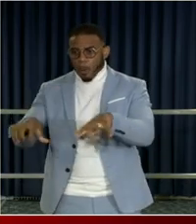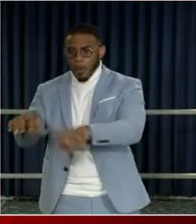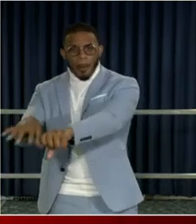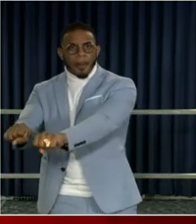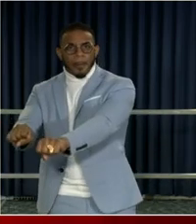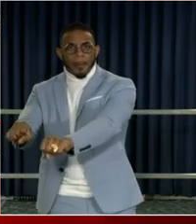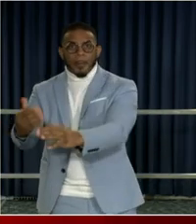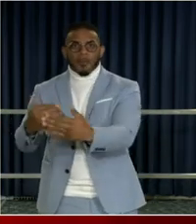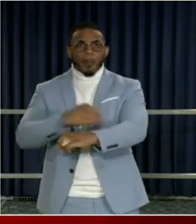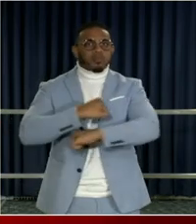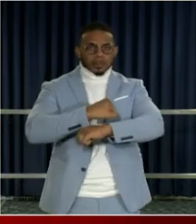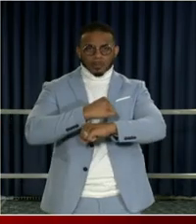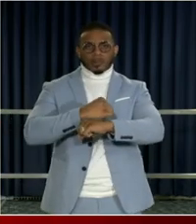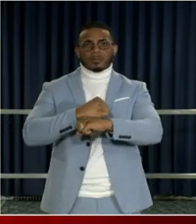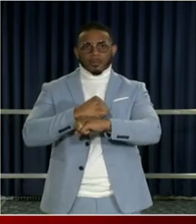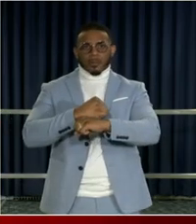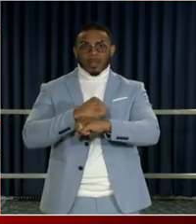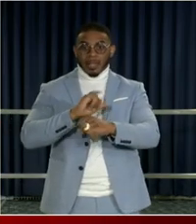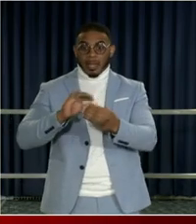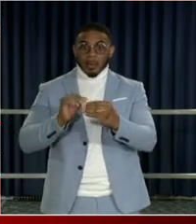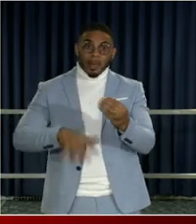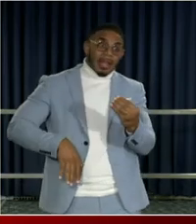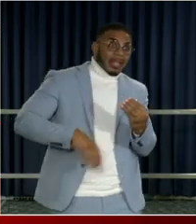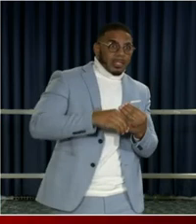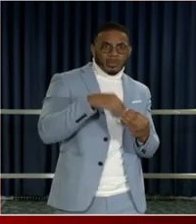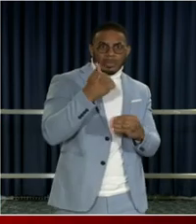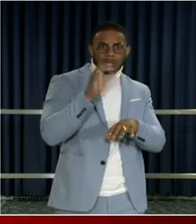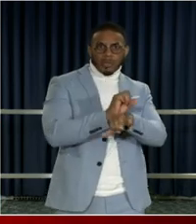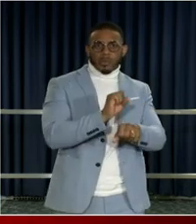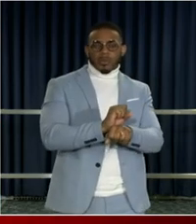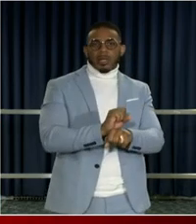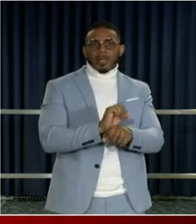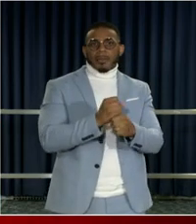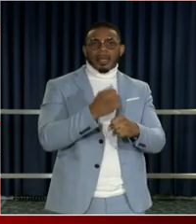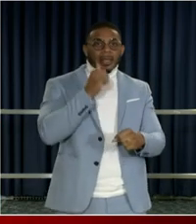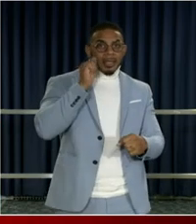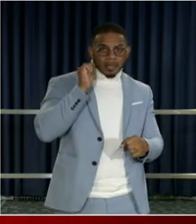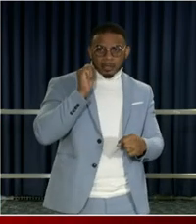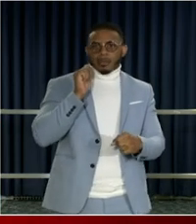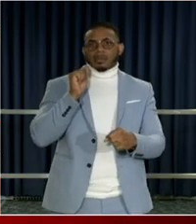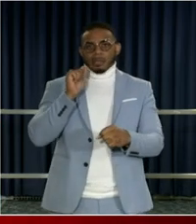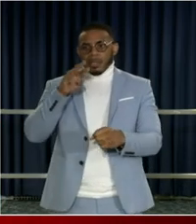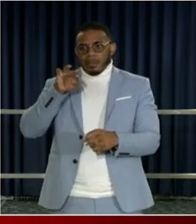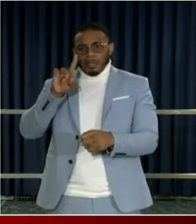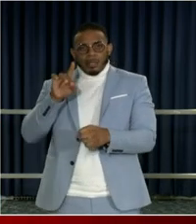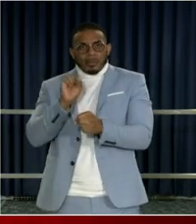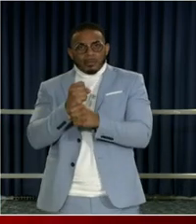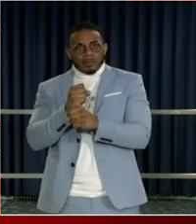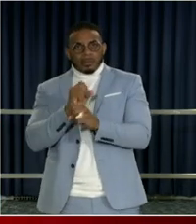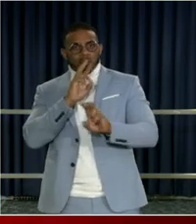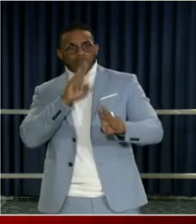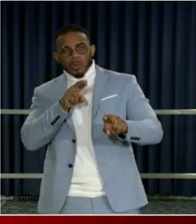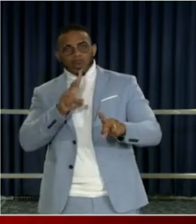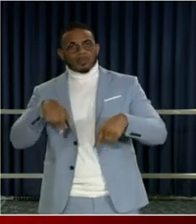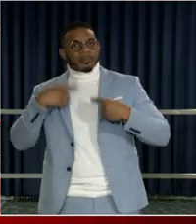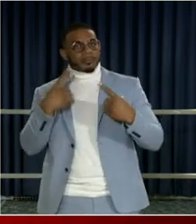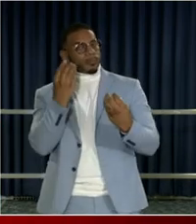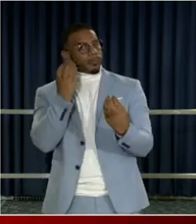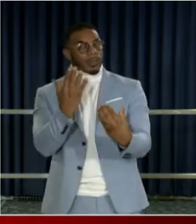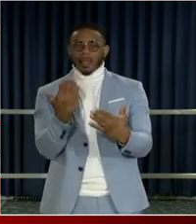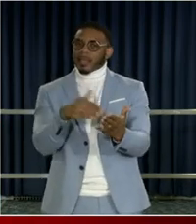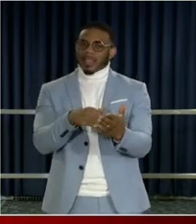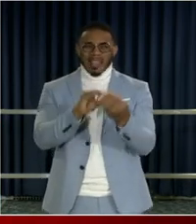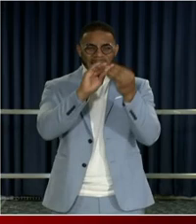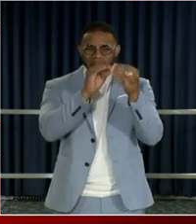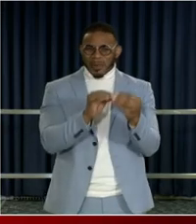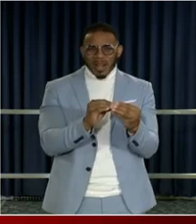This number, in addition to the 10 arrests that occurred yesterday, are the arrests that the Metropolitan Police Department has reported thus far. Again,